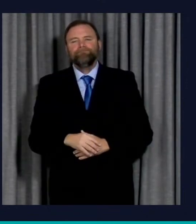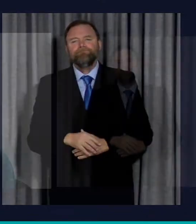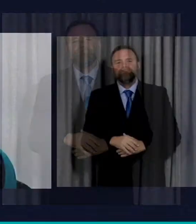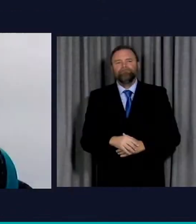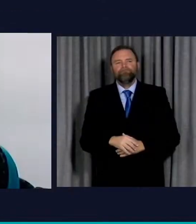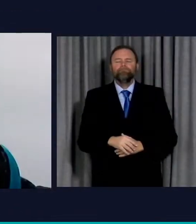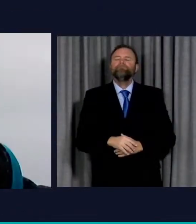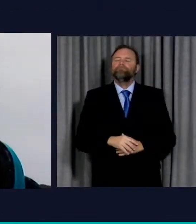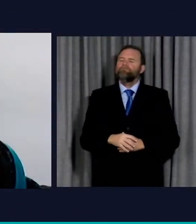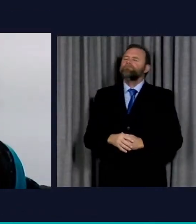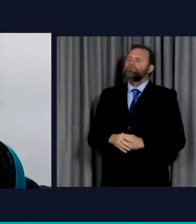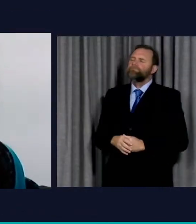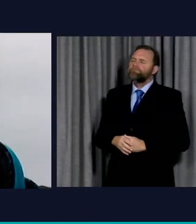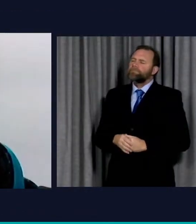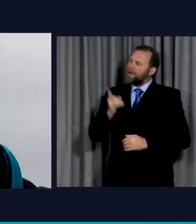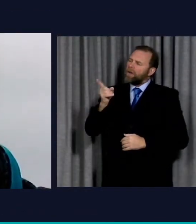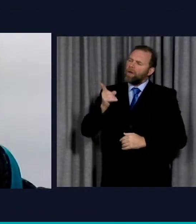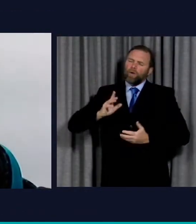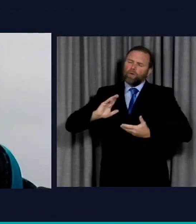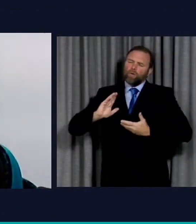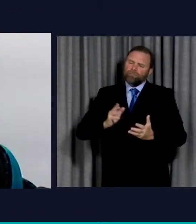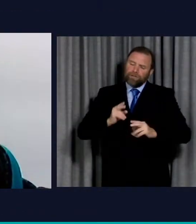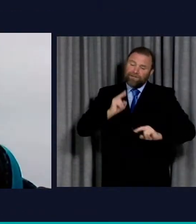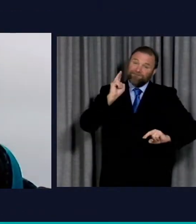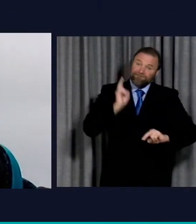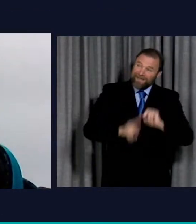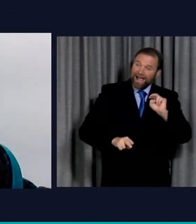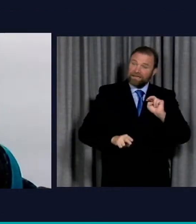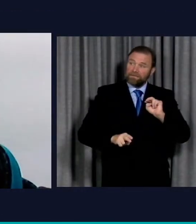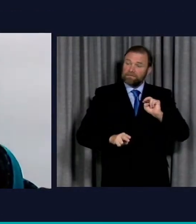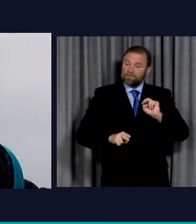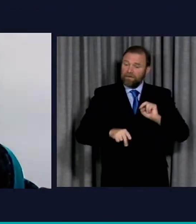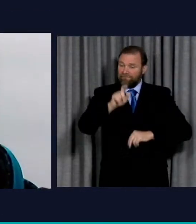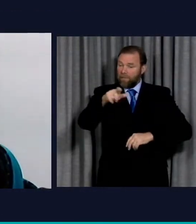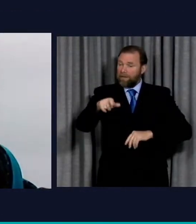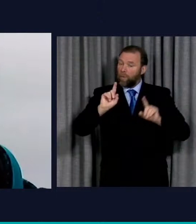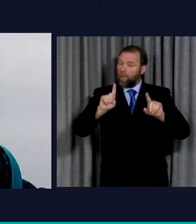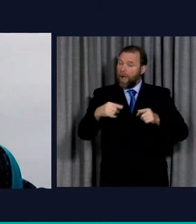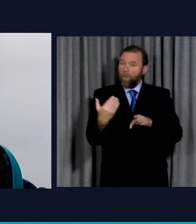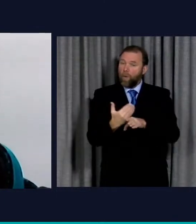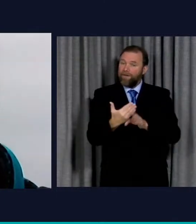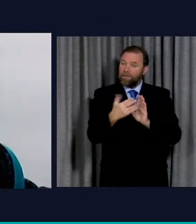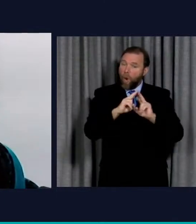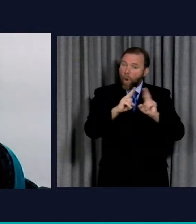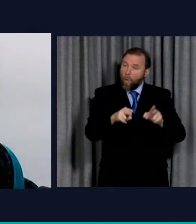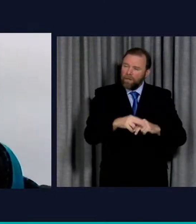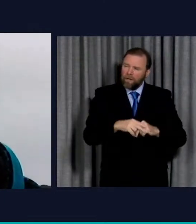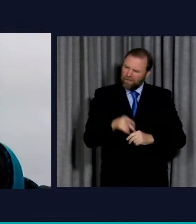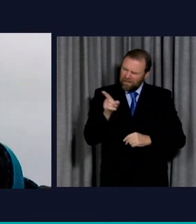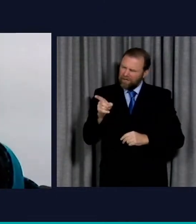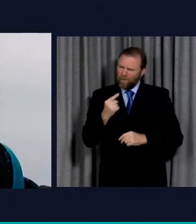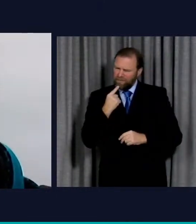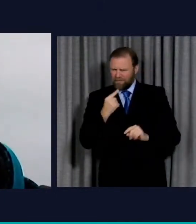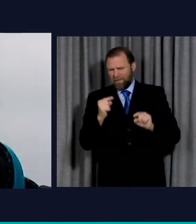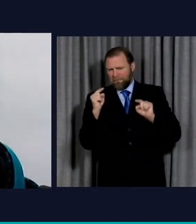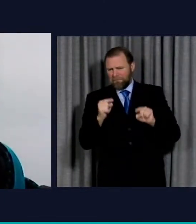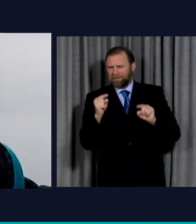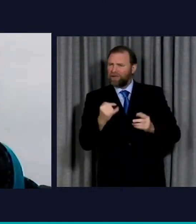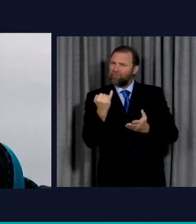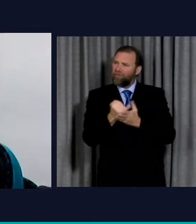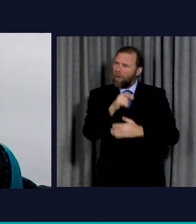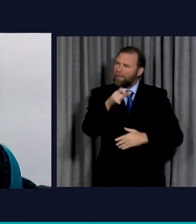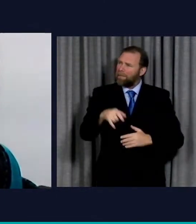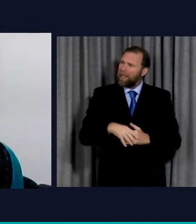You're introducing fines for people who don't work from home. Aren't you punishing the wrong people who perhaps can